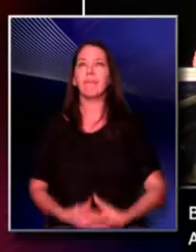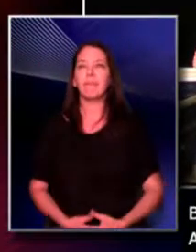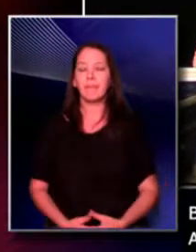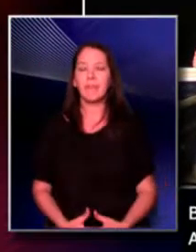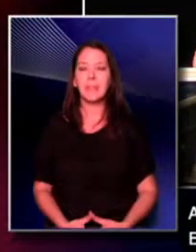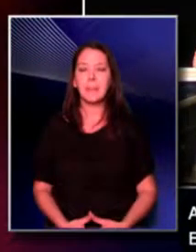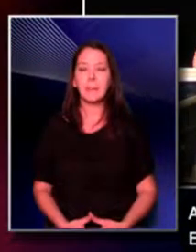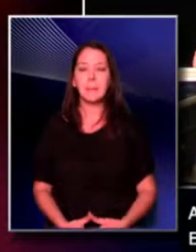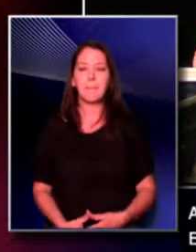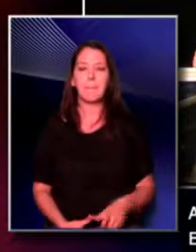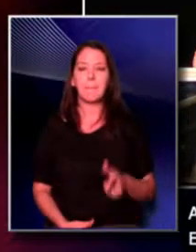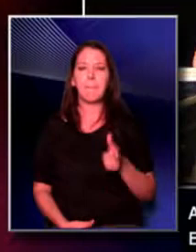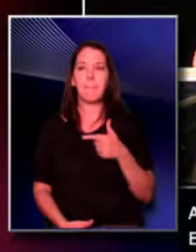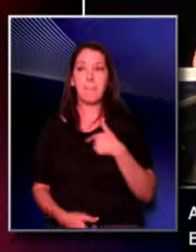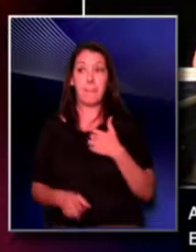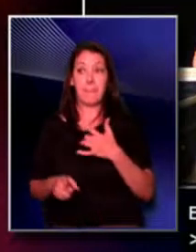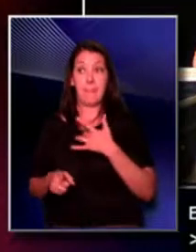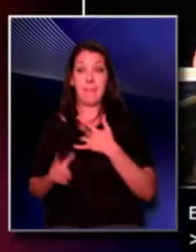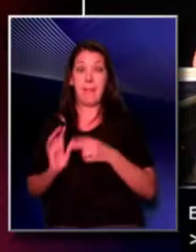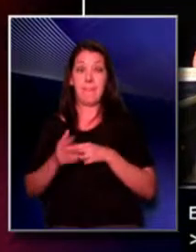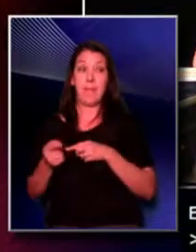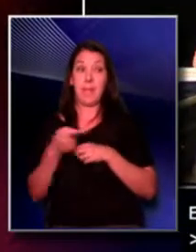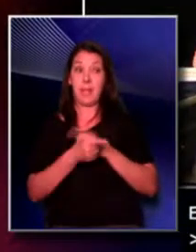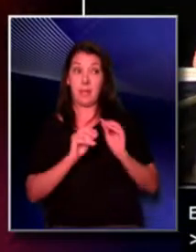I'm detecting somebody volunteering.